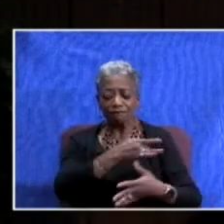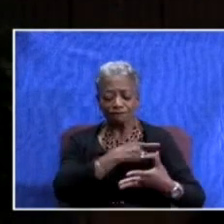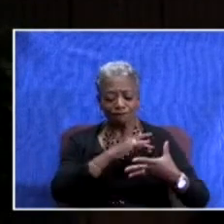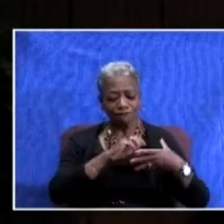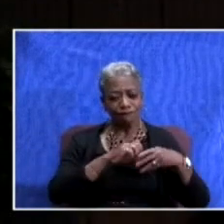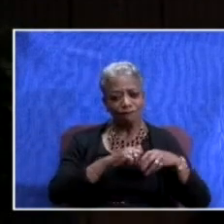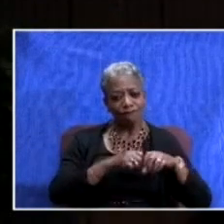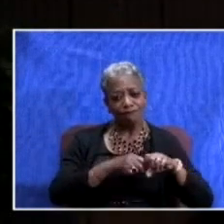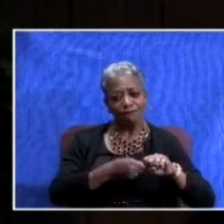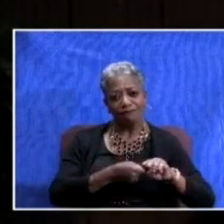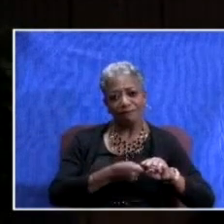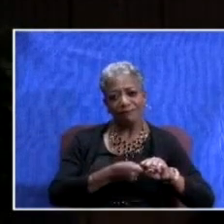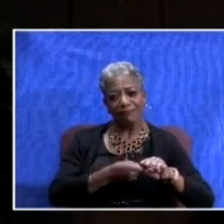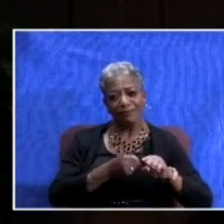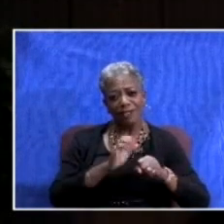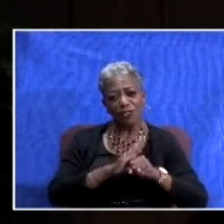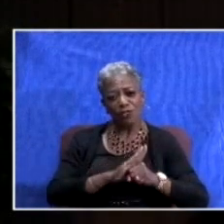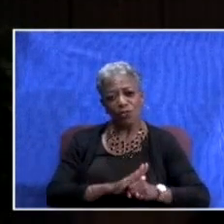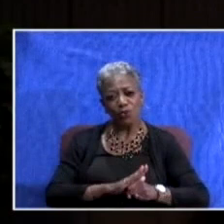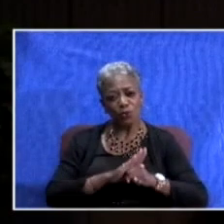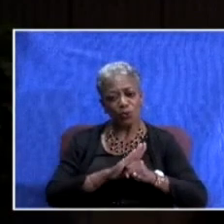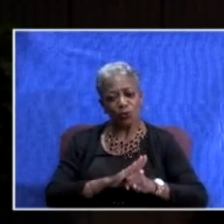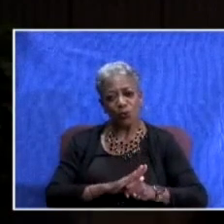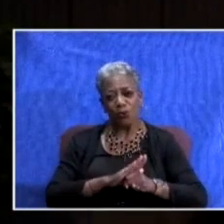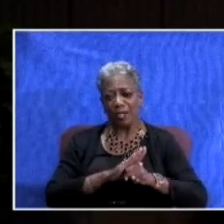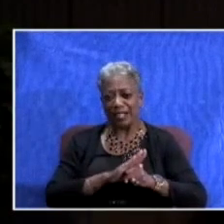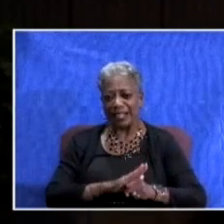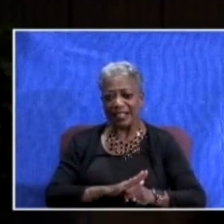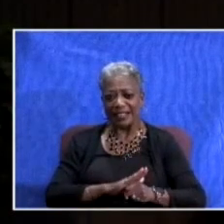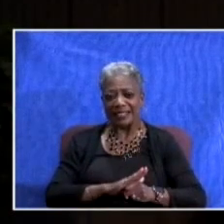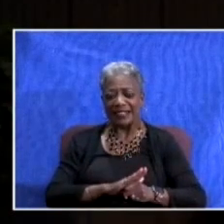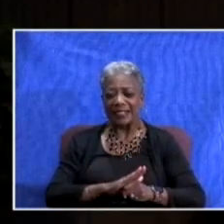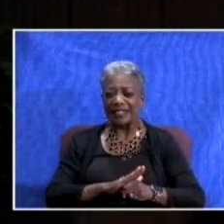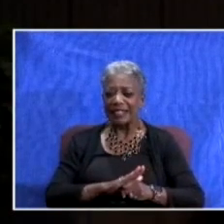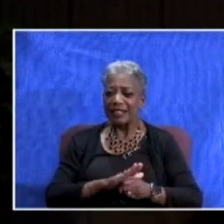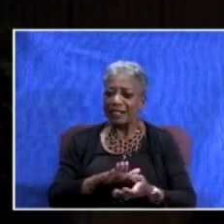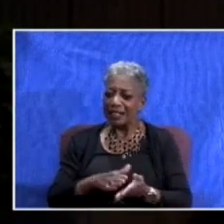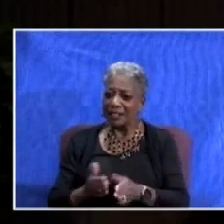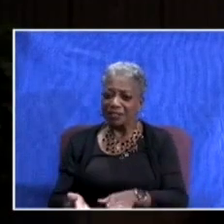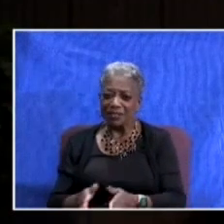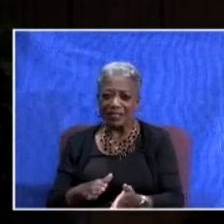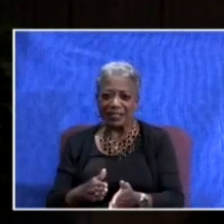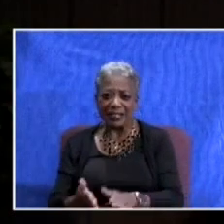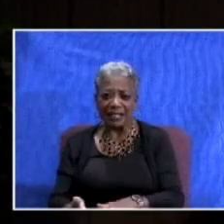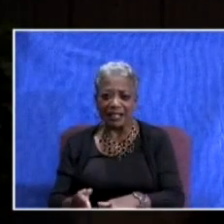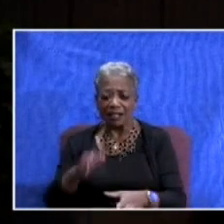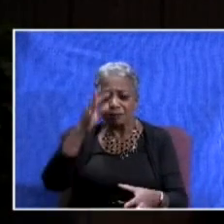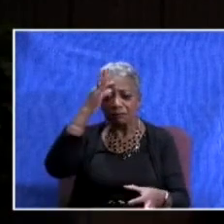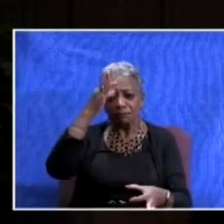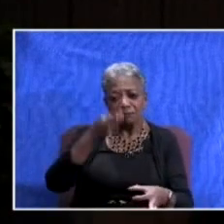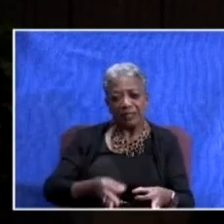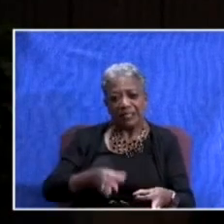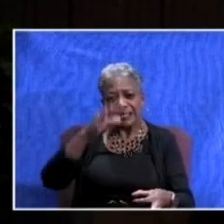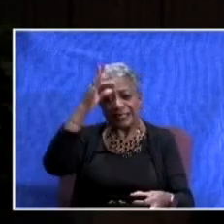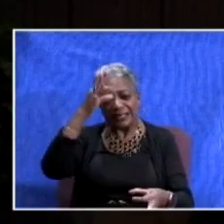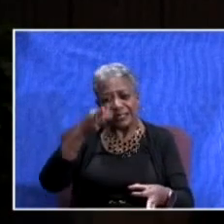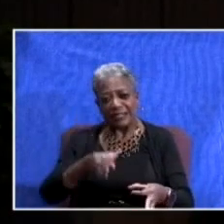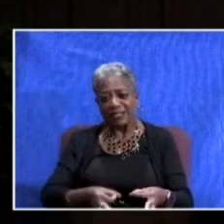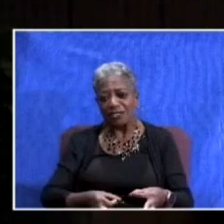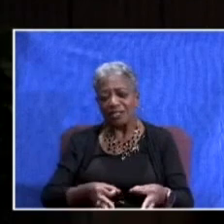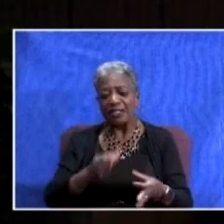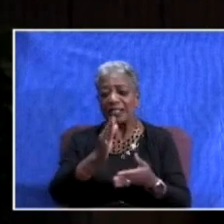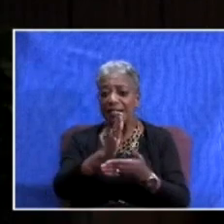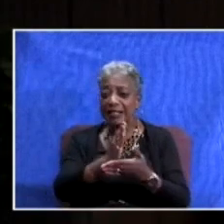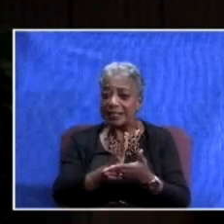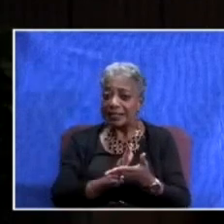of stress, the burden of transitions and making decisions. Some are